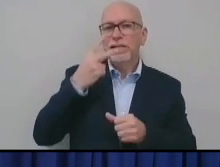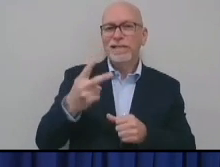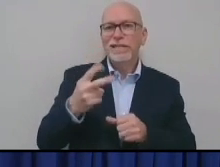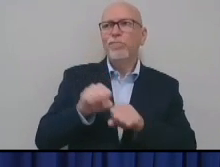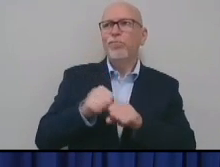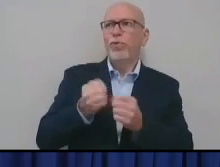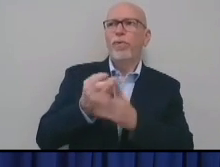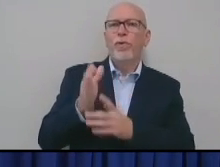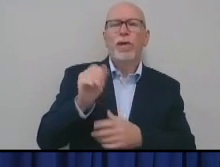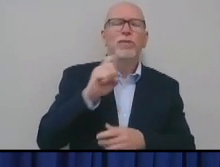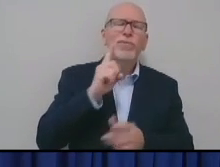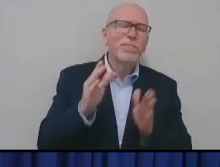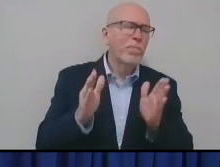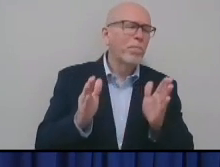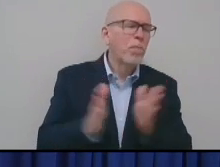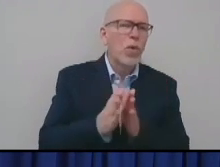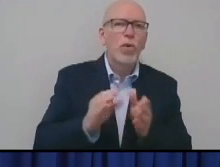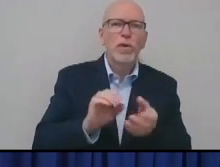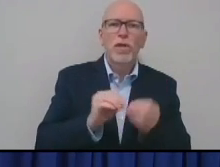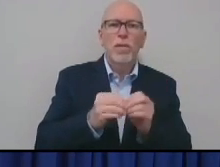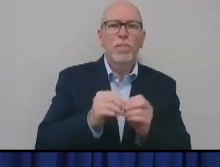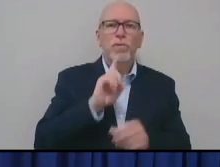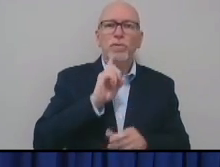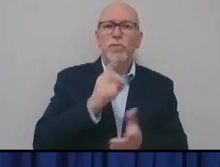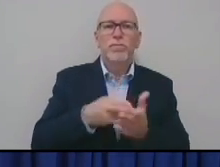very small amounts. As I mentioned,